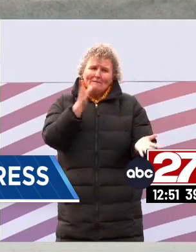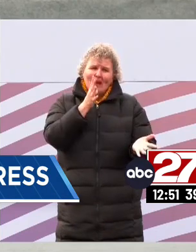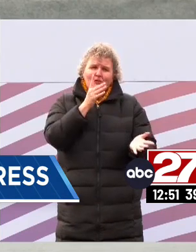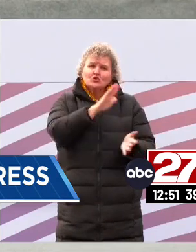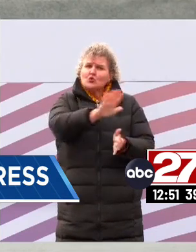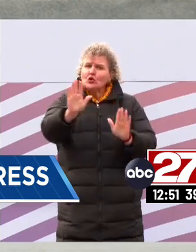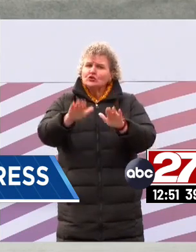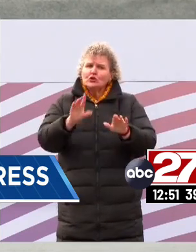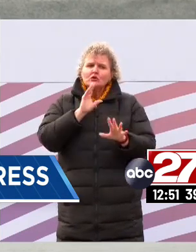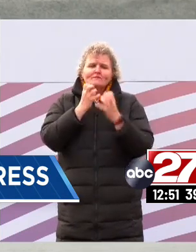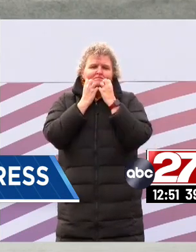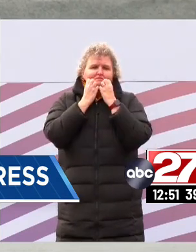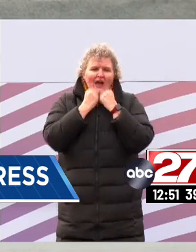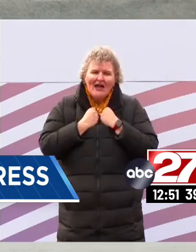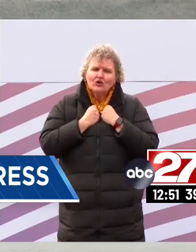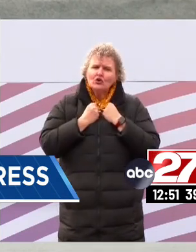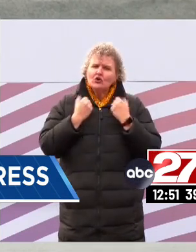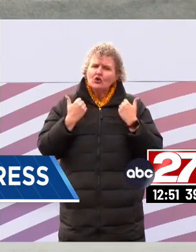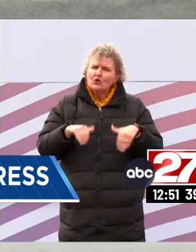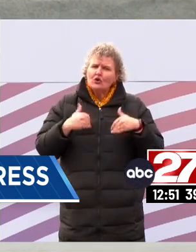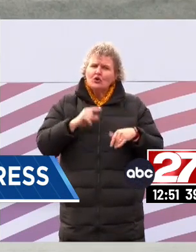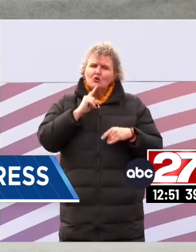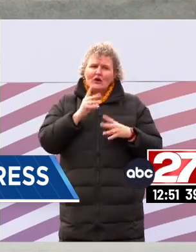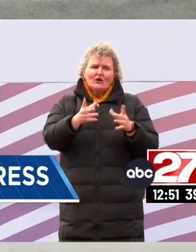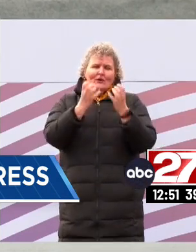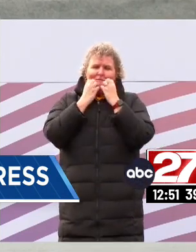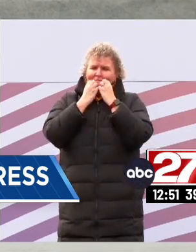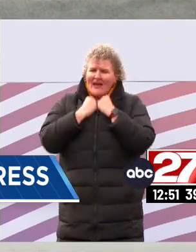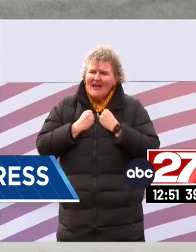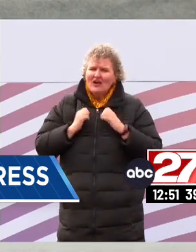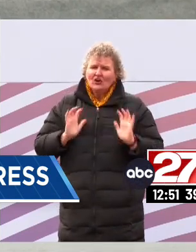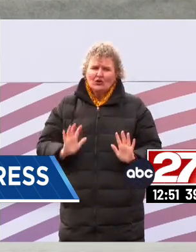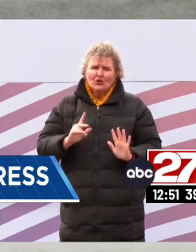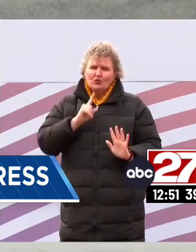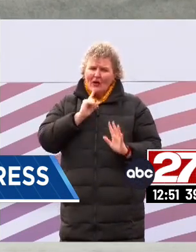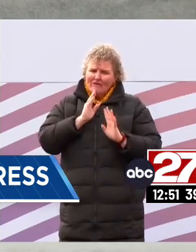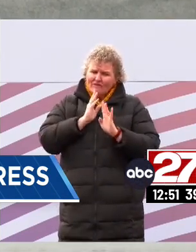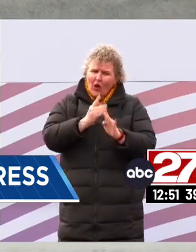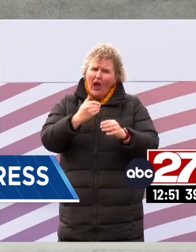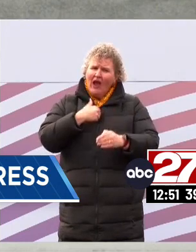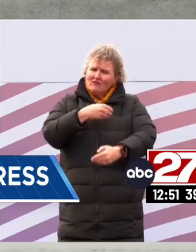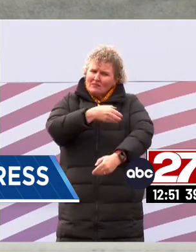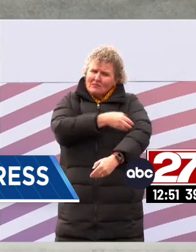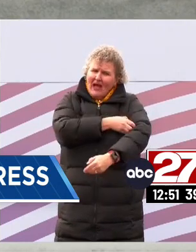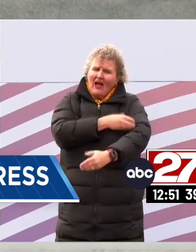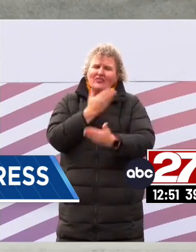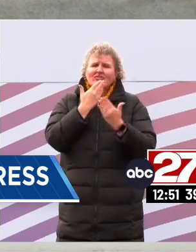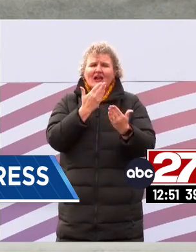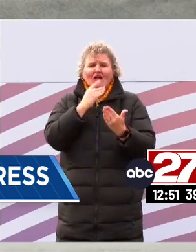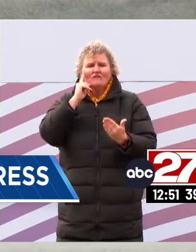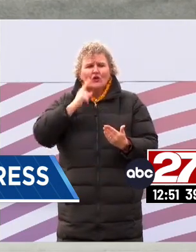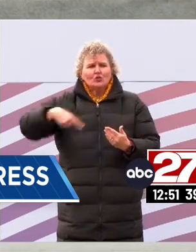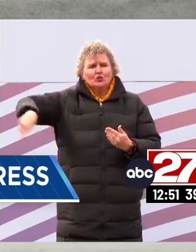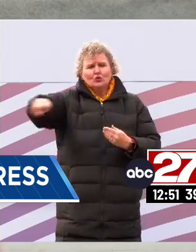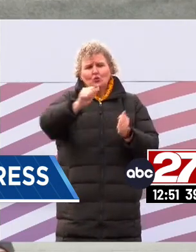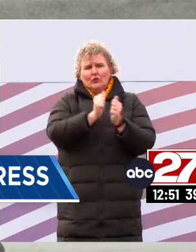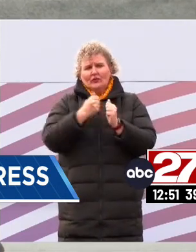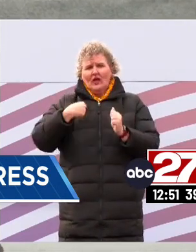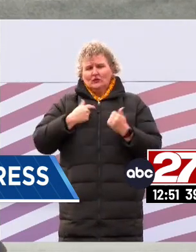matter, and so do you. Your voices are powerful. Thank you for being on this stage with us here today.